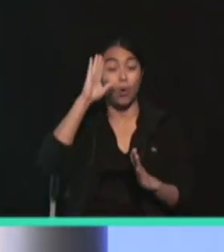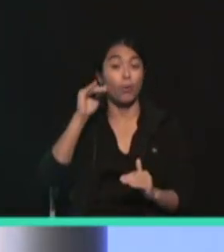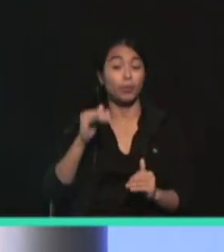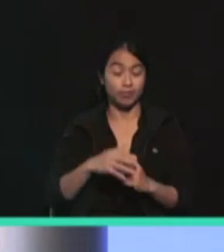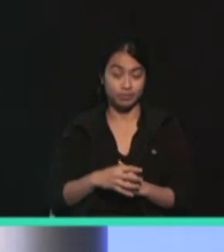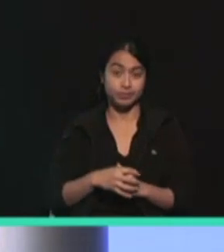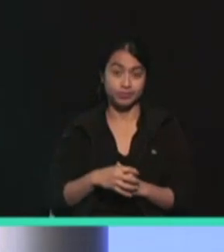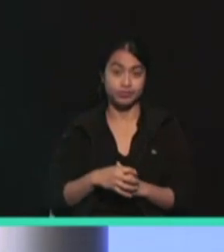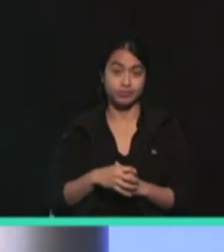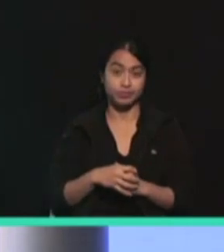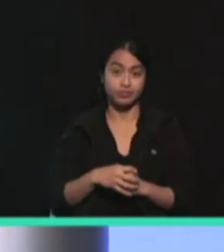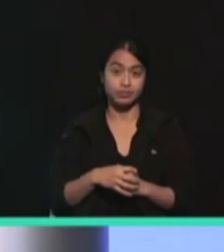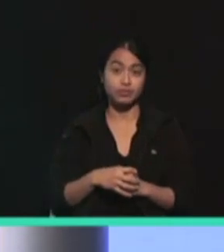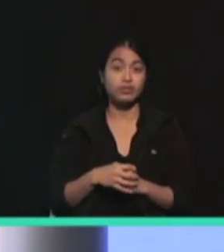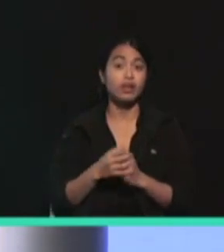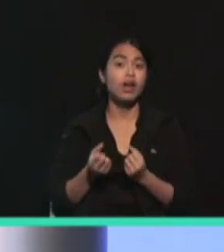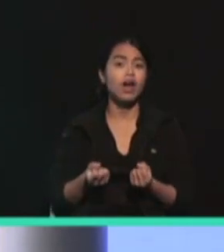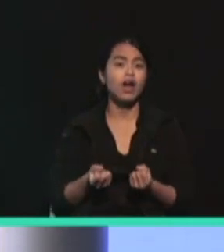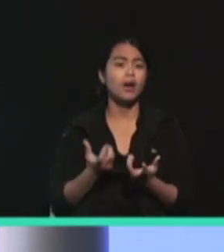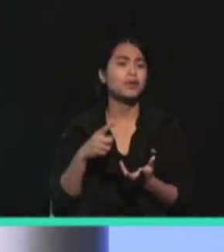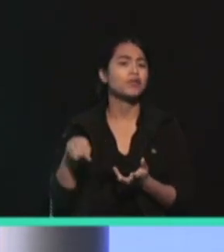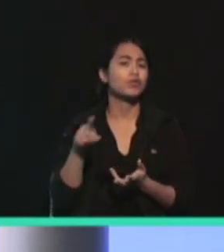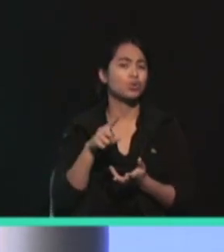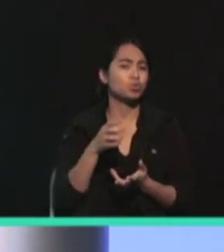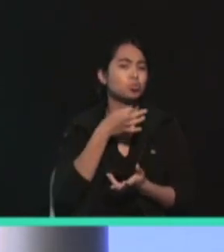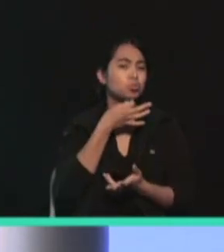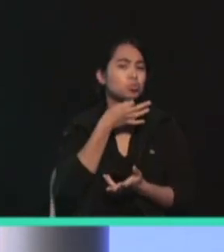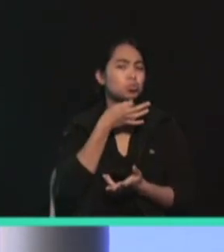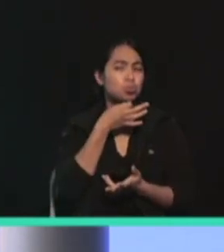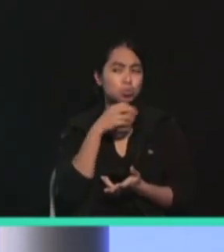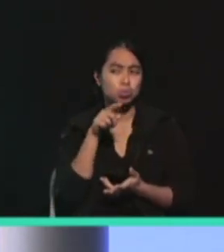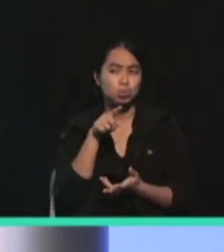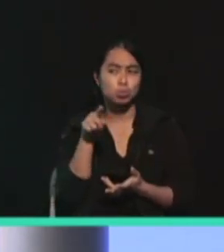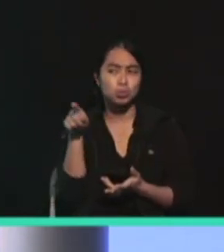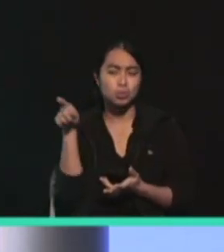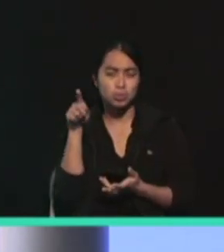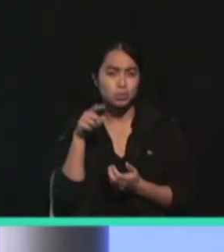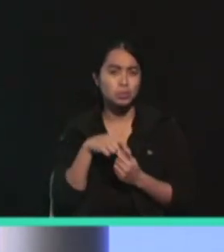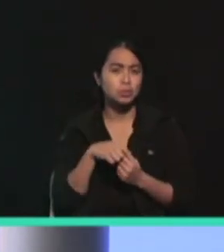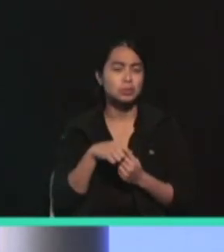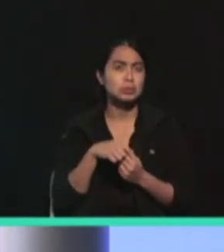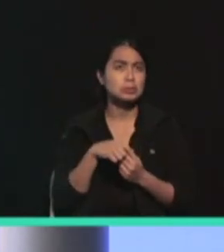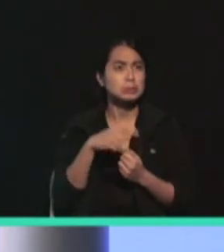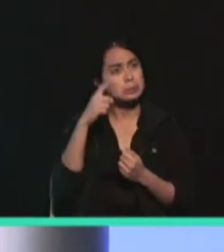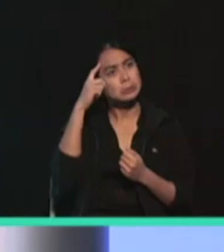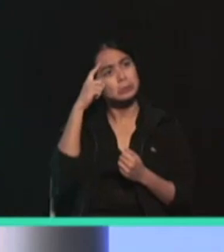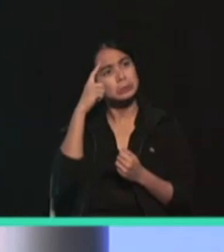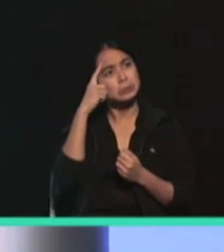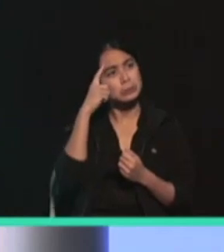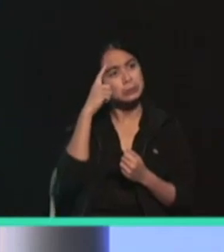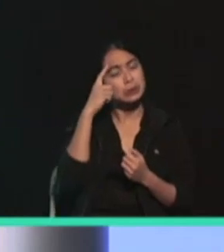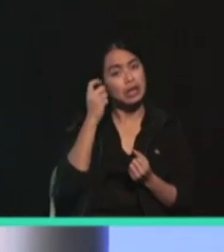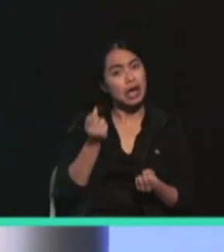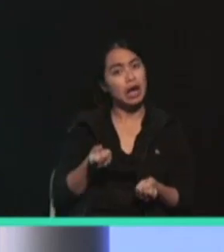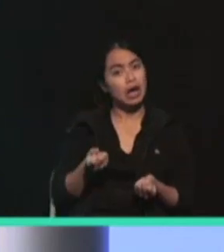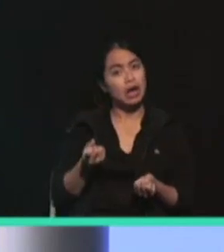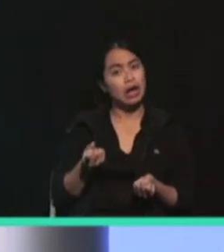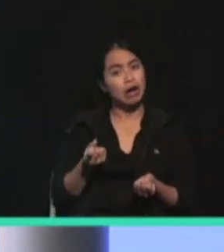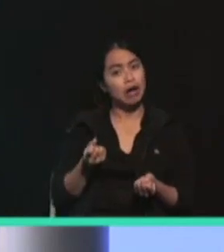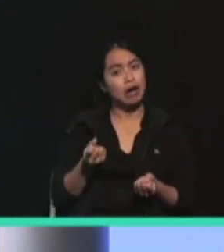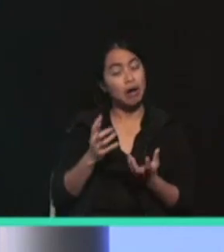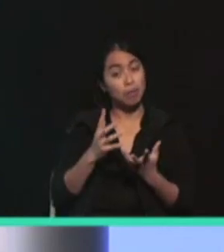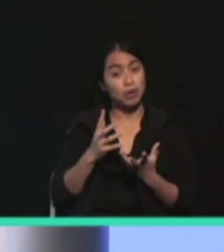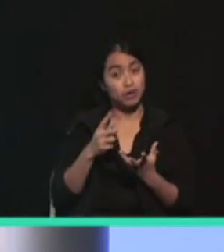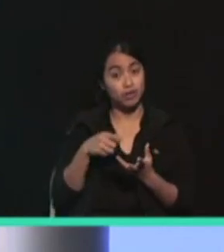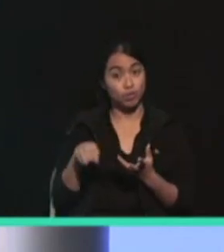So how many of us, just want you to pause for a moment and think how many of us would